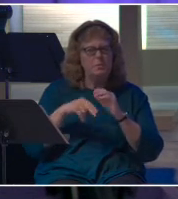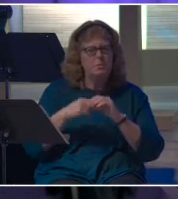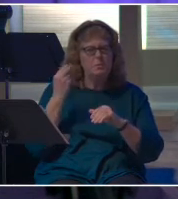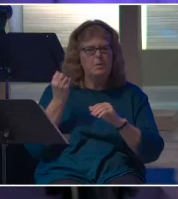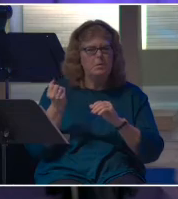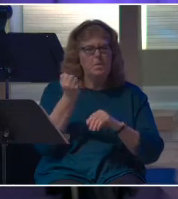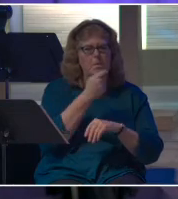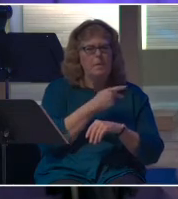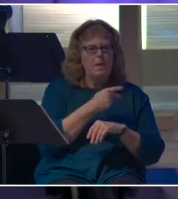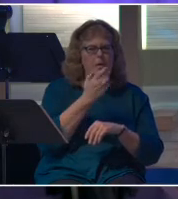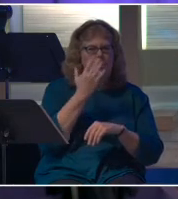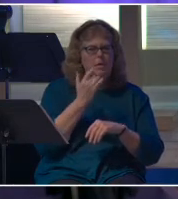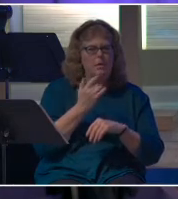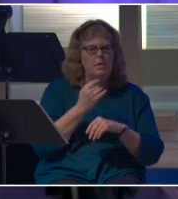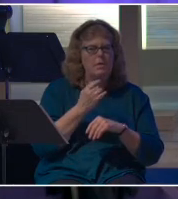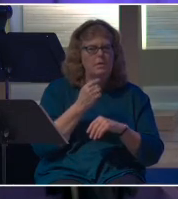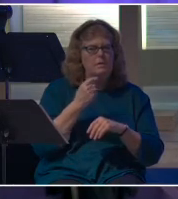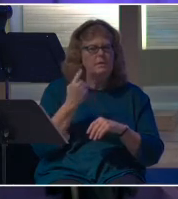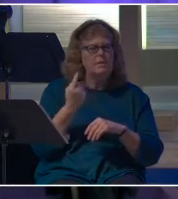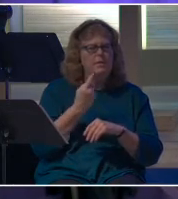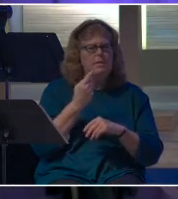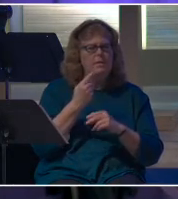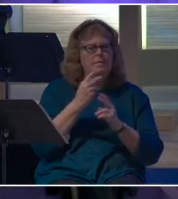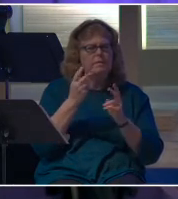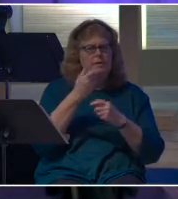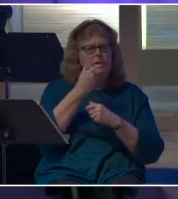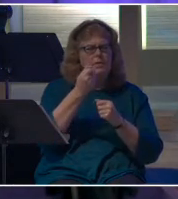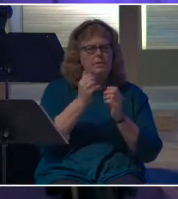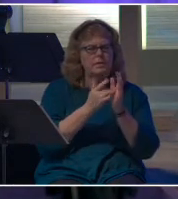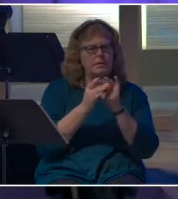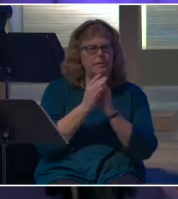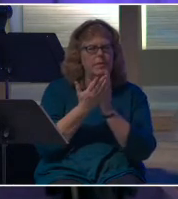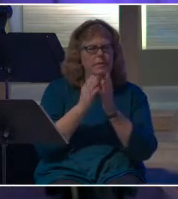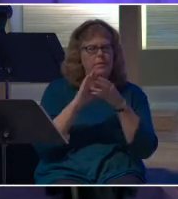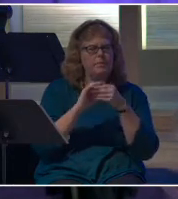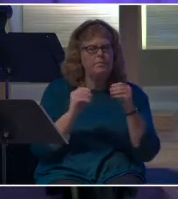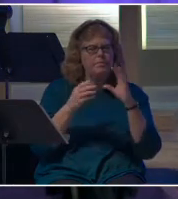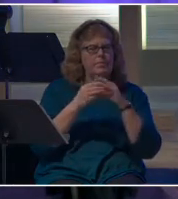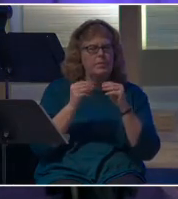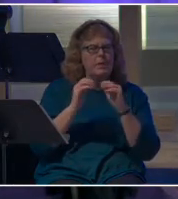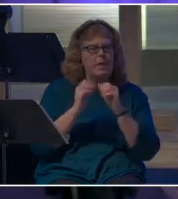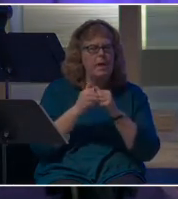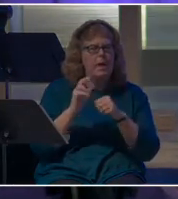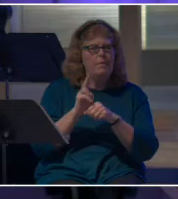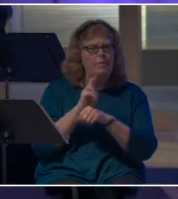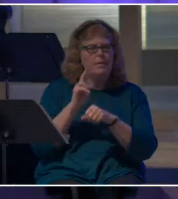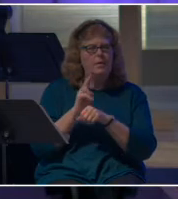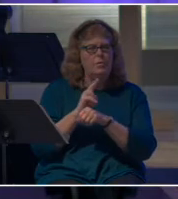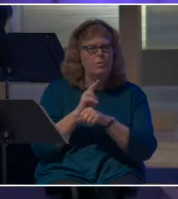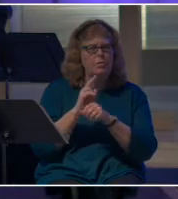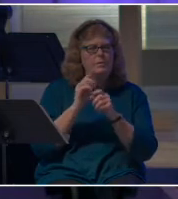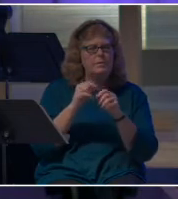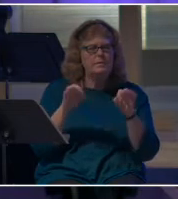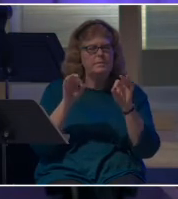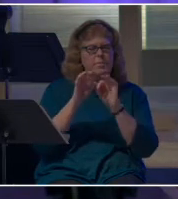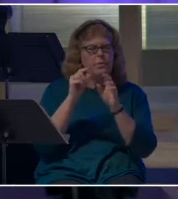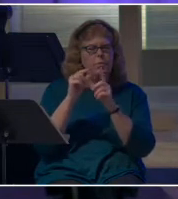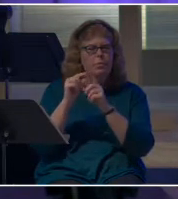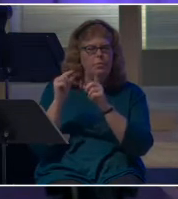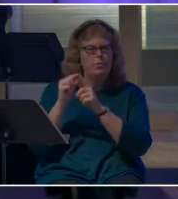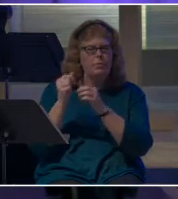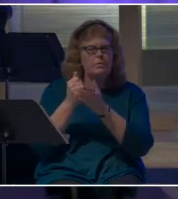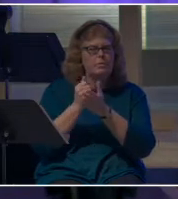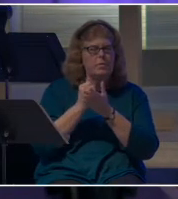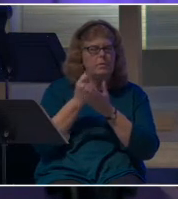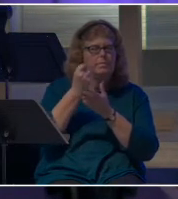early. There's something always very interesting in biblical narratives of how they use these key words to help